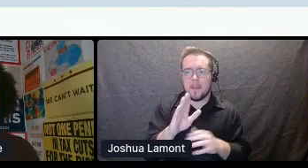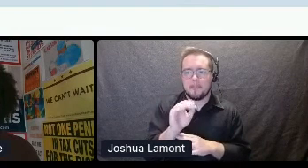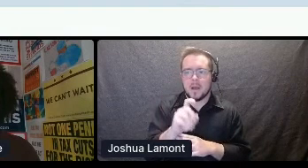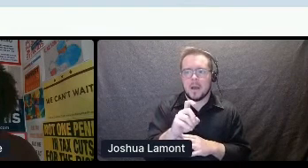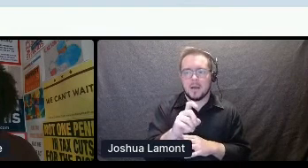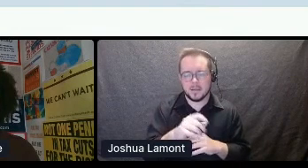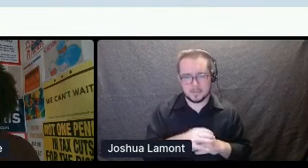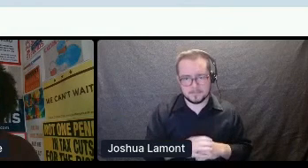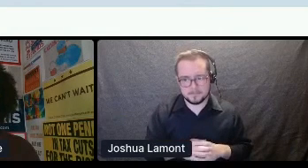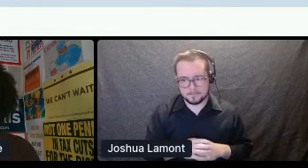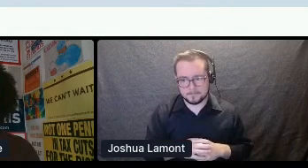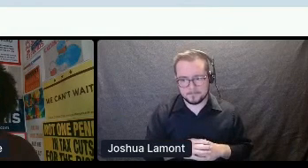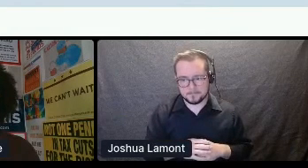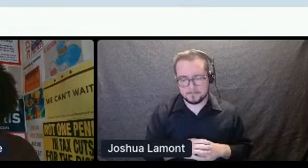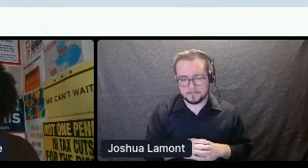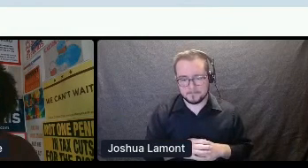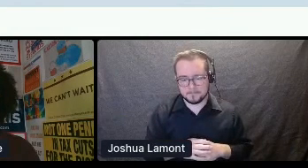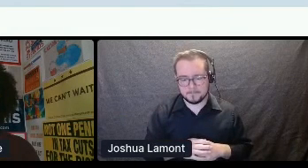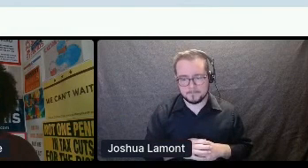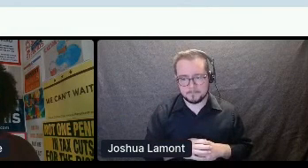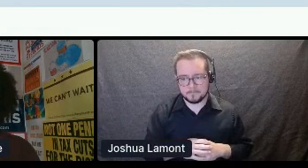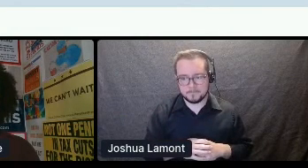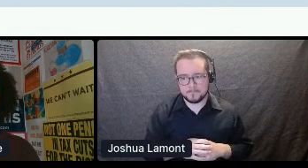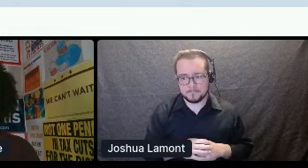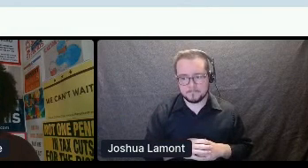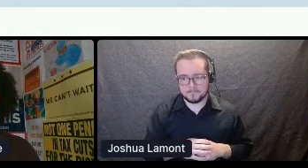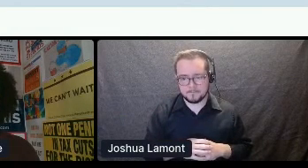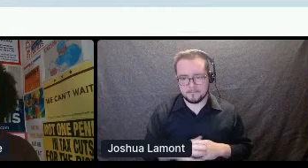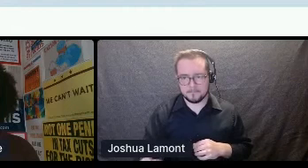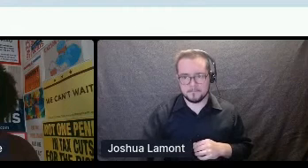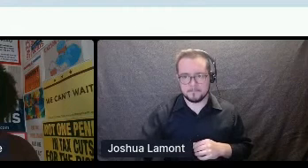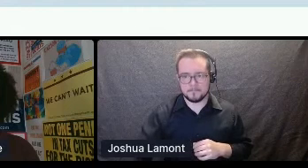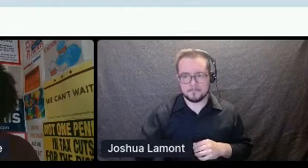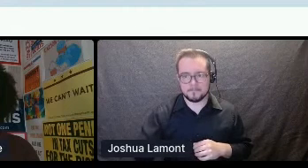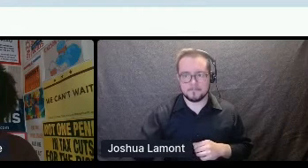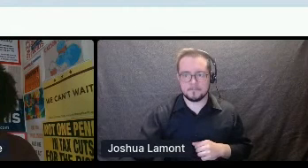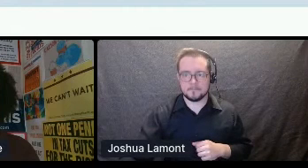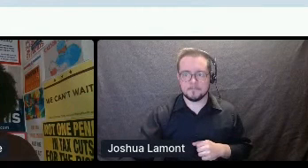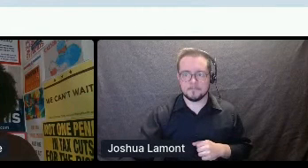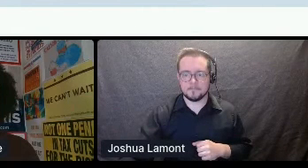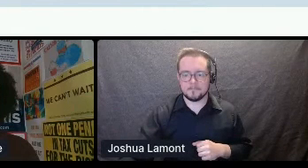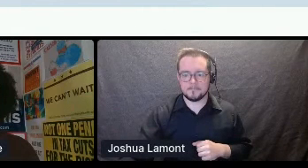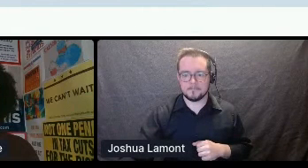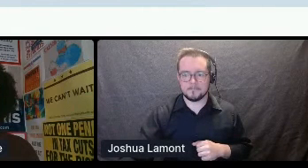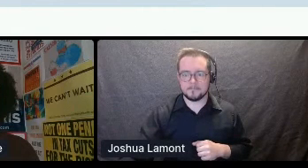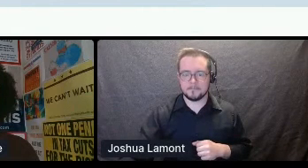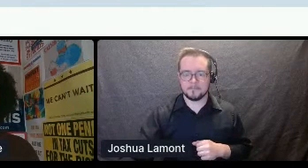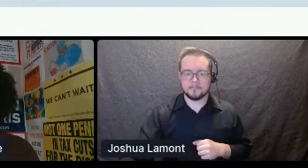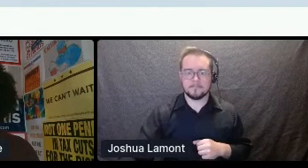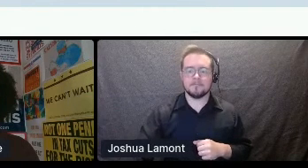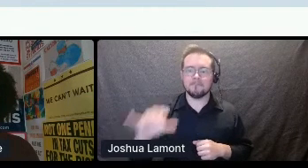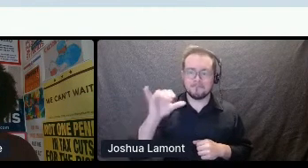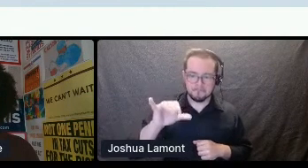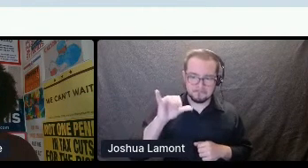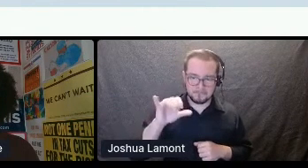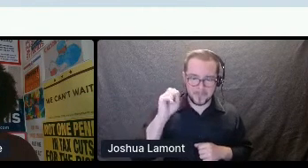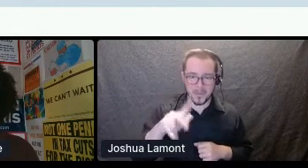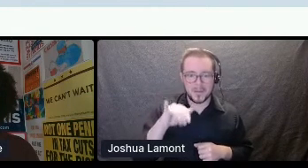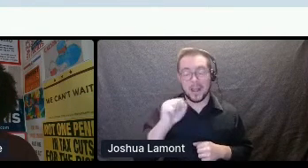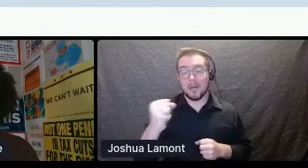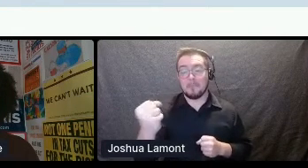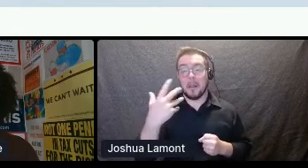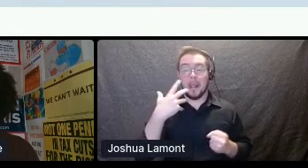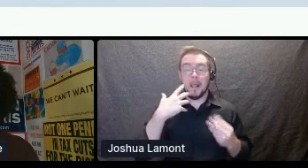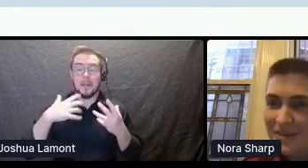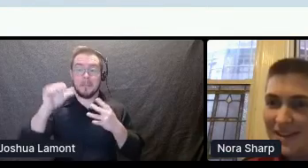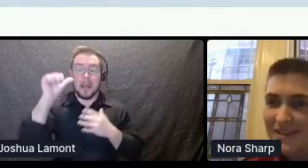stage. Oh, I'm okay. Yes, the flood of